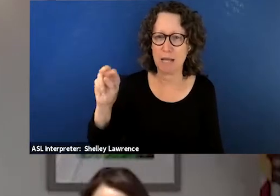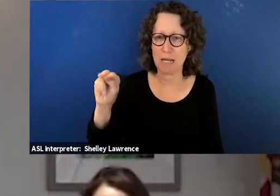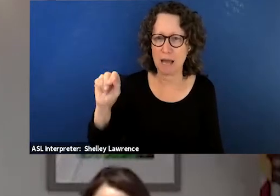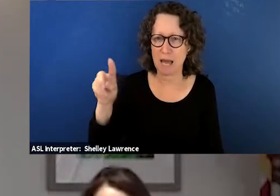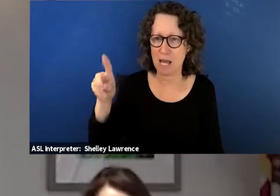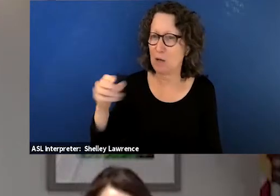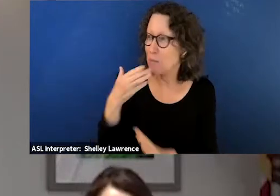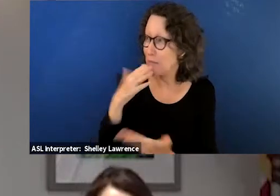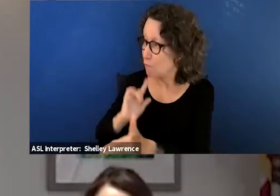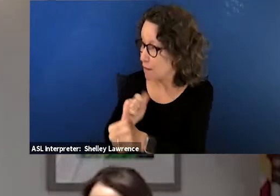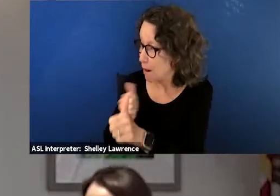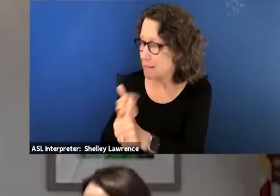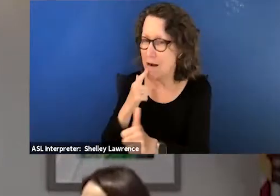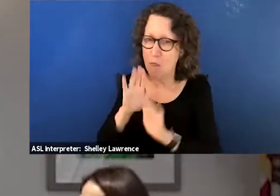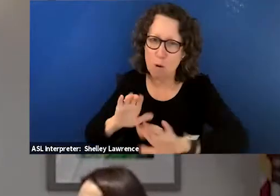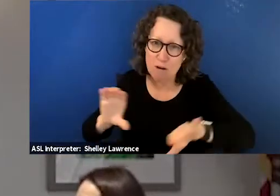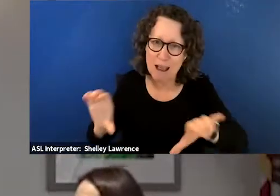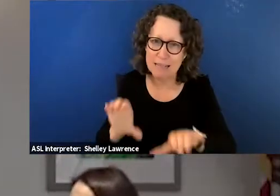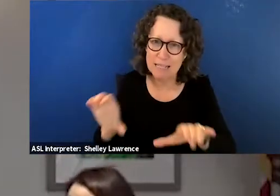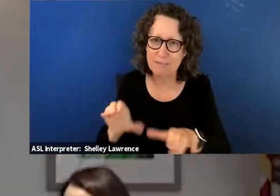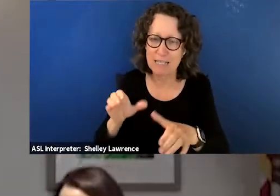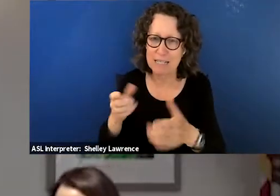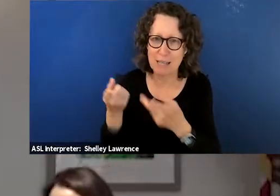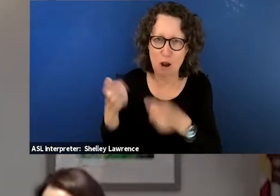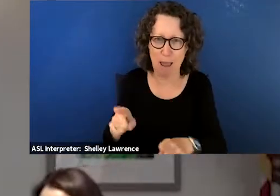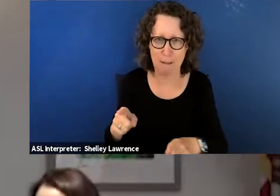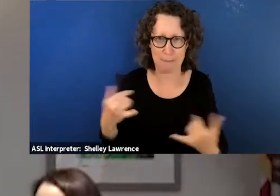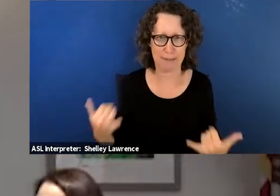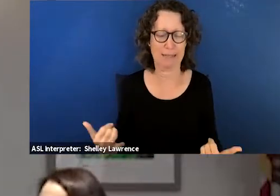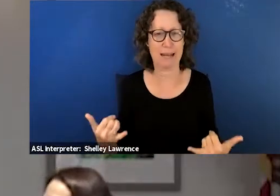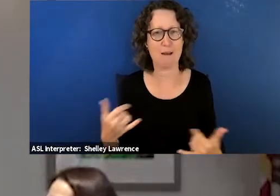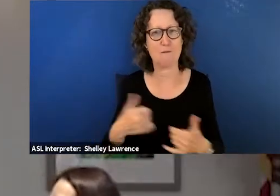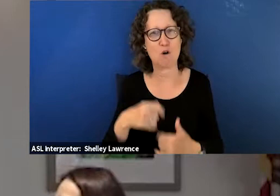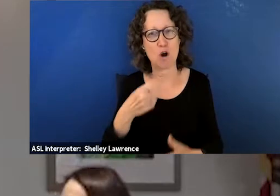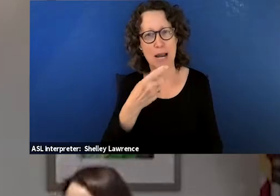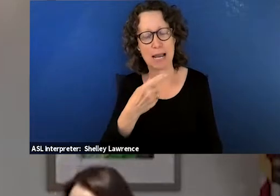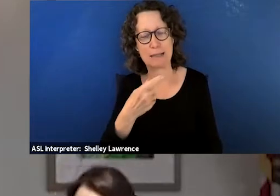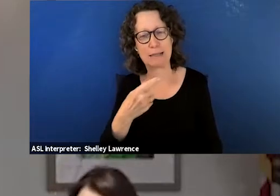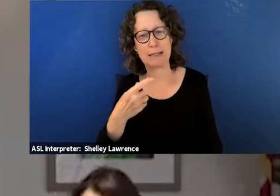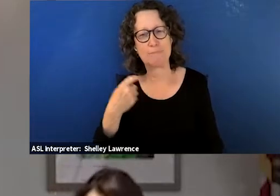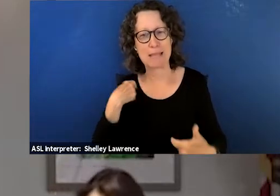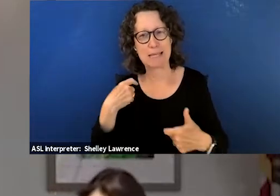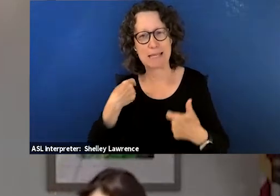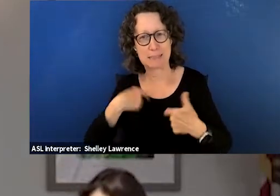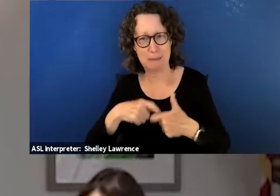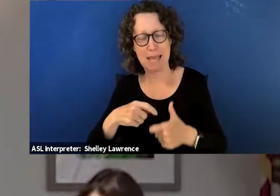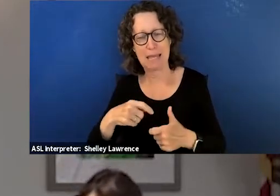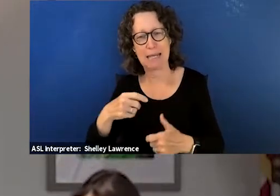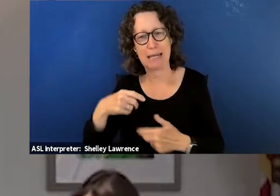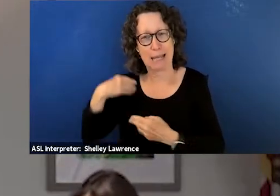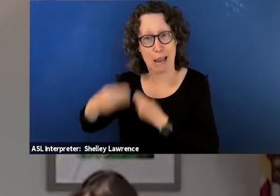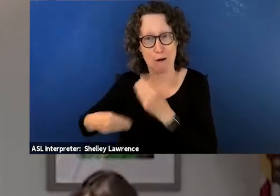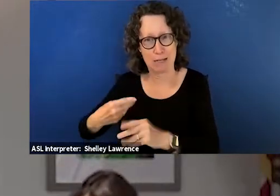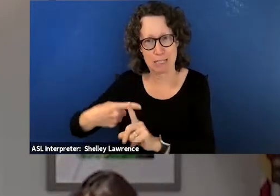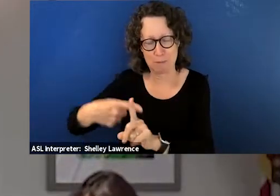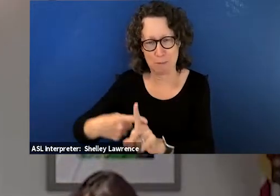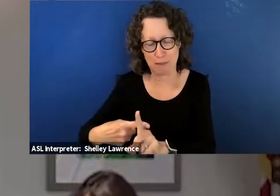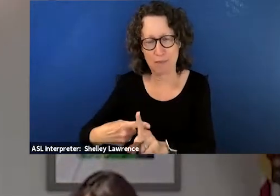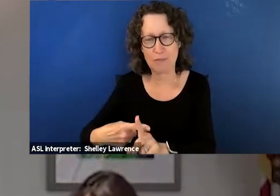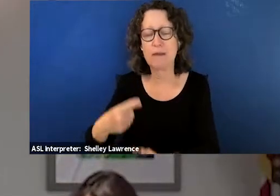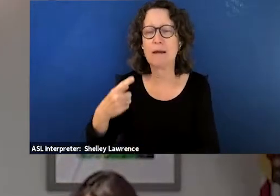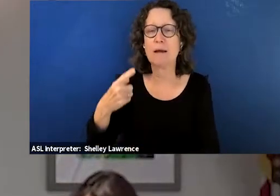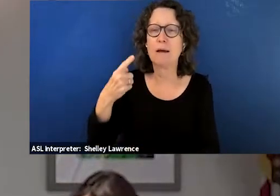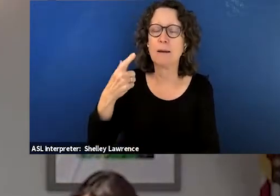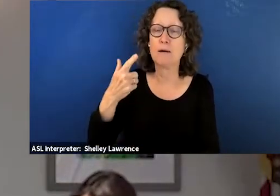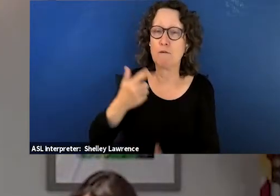for the update on the wonderful activities underway for Hispanic Heritage Month. And on behalf of the board, I